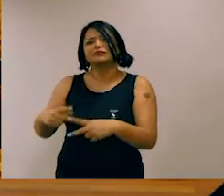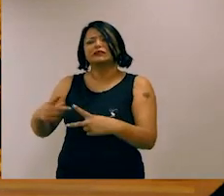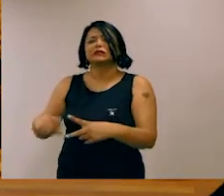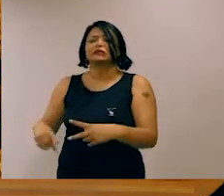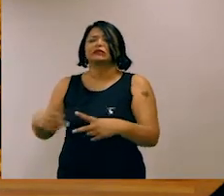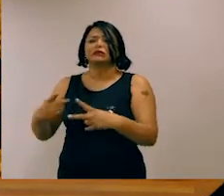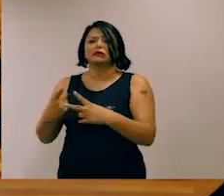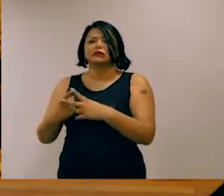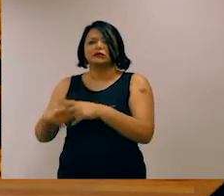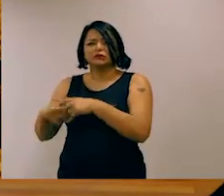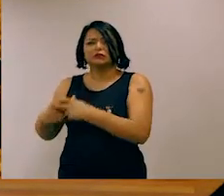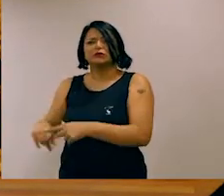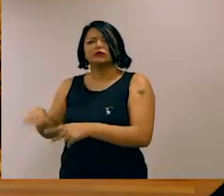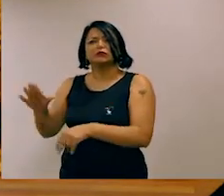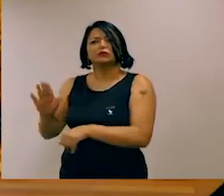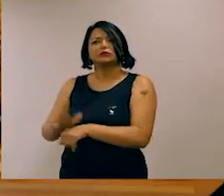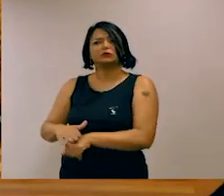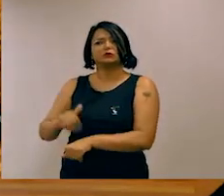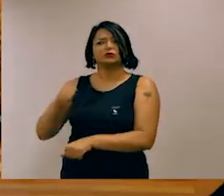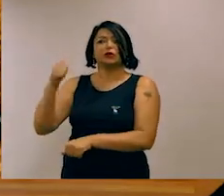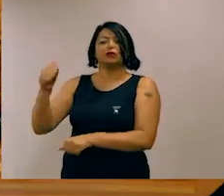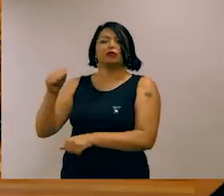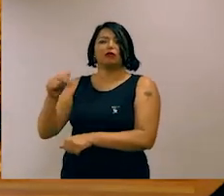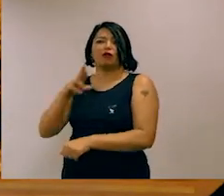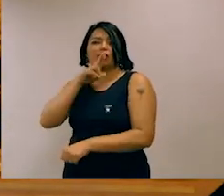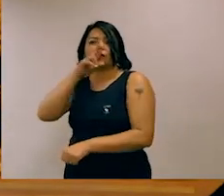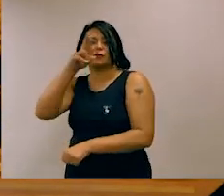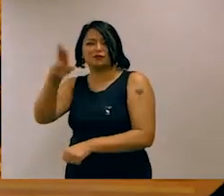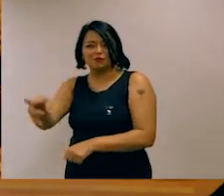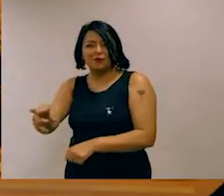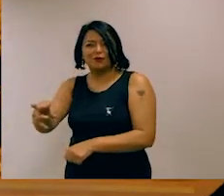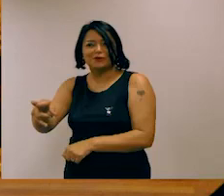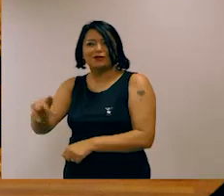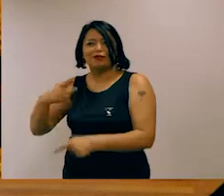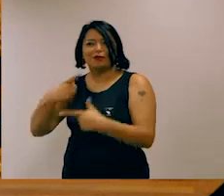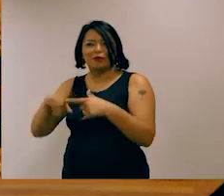that. Yeah. I'm sorry, running out of time.